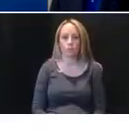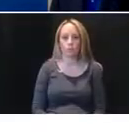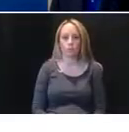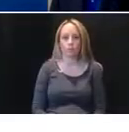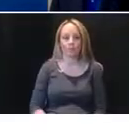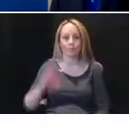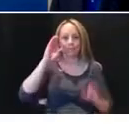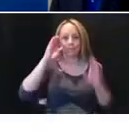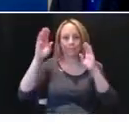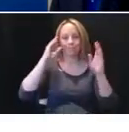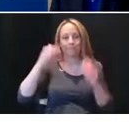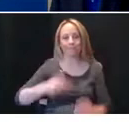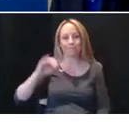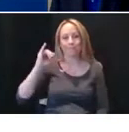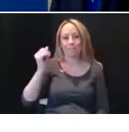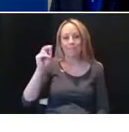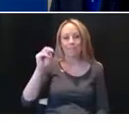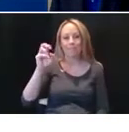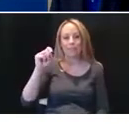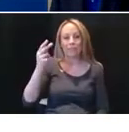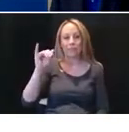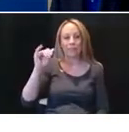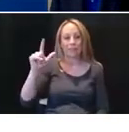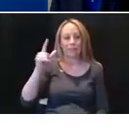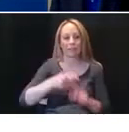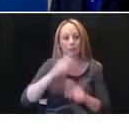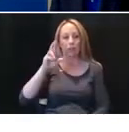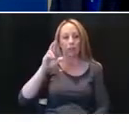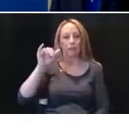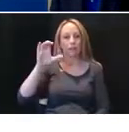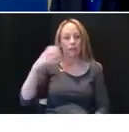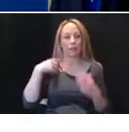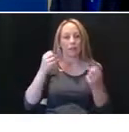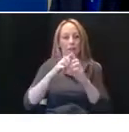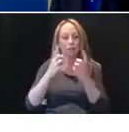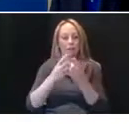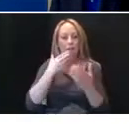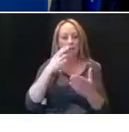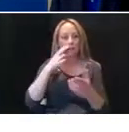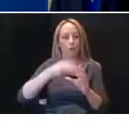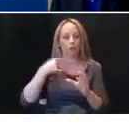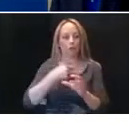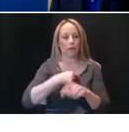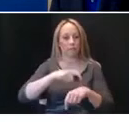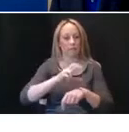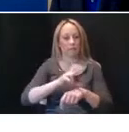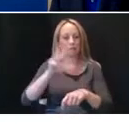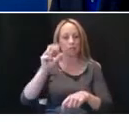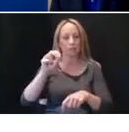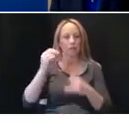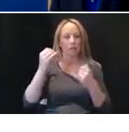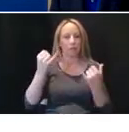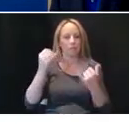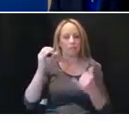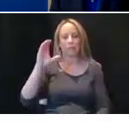Hi, everyone. This is Janet Hill at the Rock Island County Health Department. Thank you for joining us. It's 3:30 p.m. on October